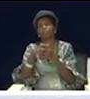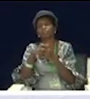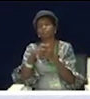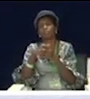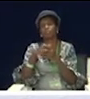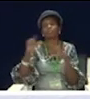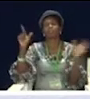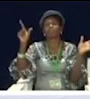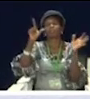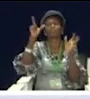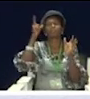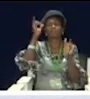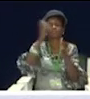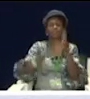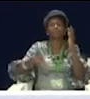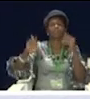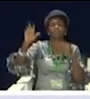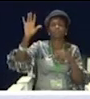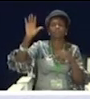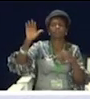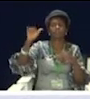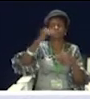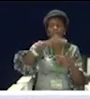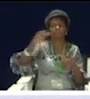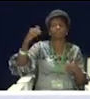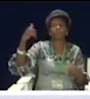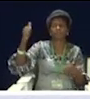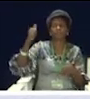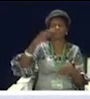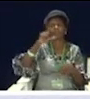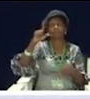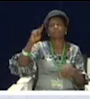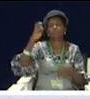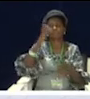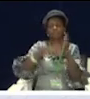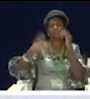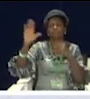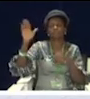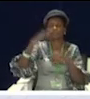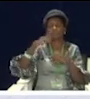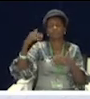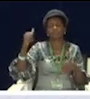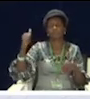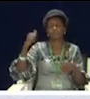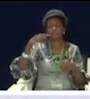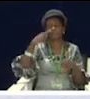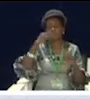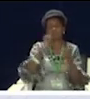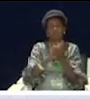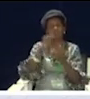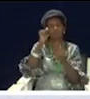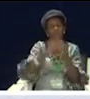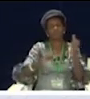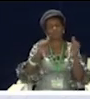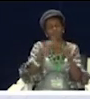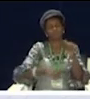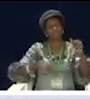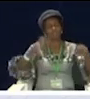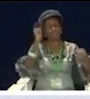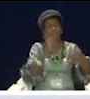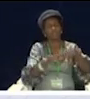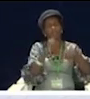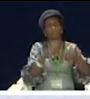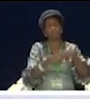Luke chapter 15 verse 10. Luke 15 verse 10 says, every time